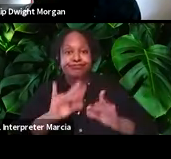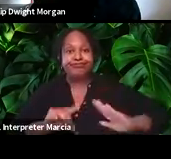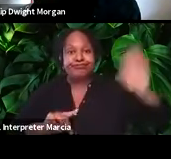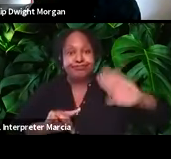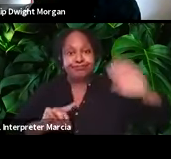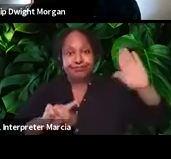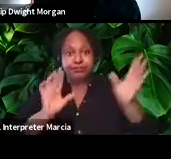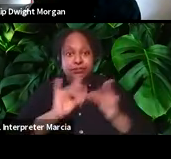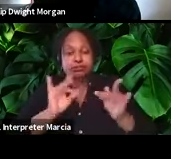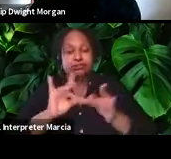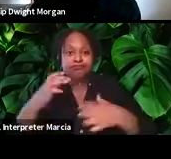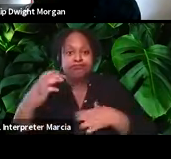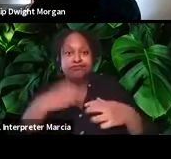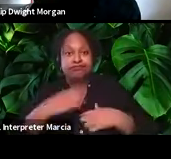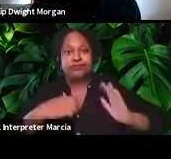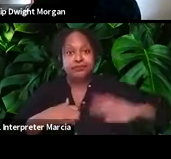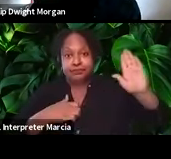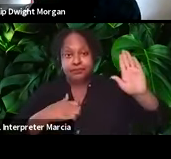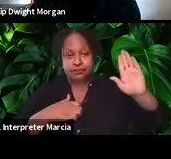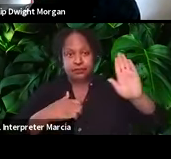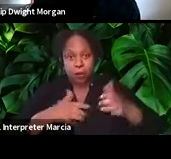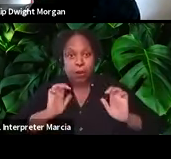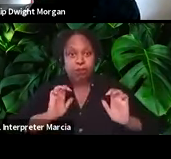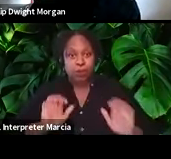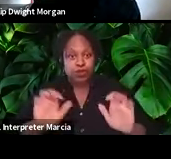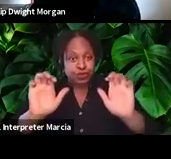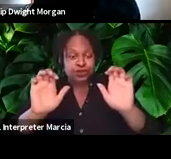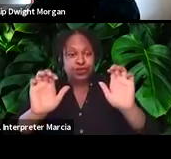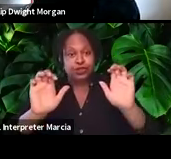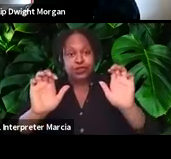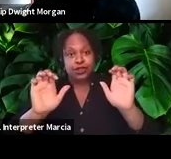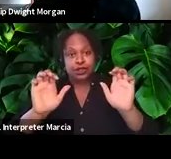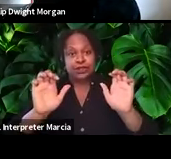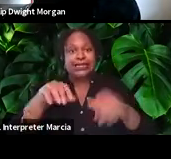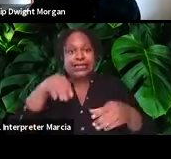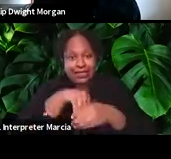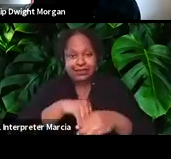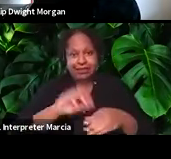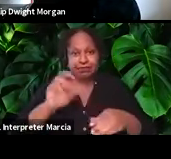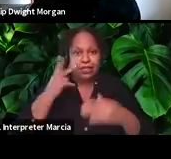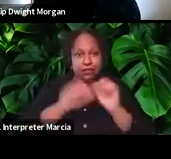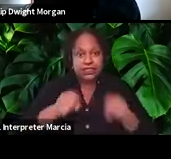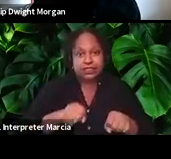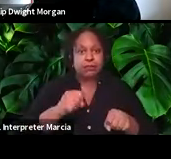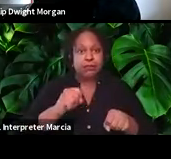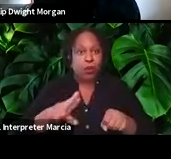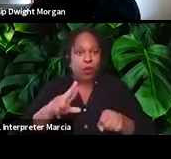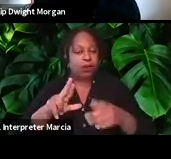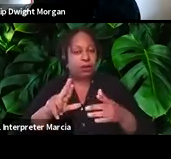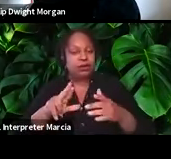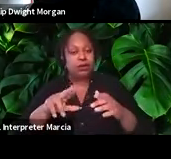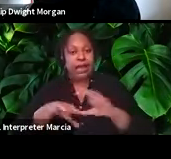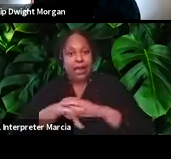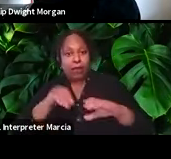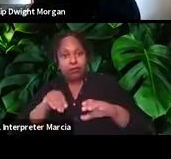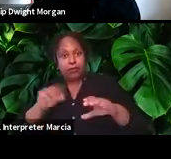push within and without your political system, it becomes